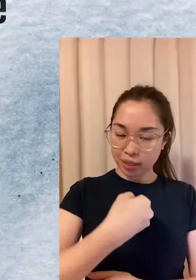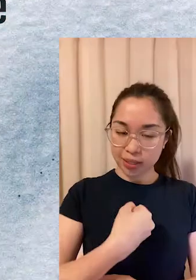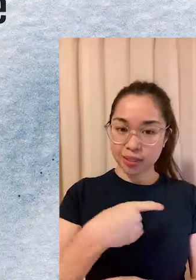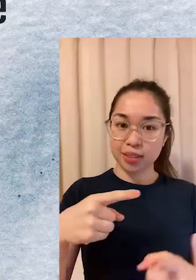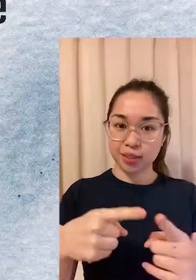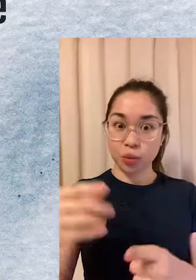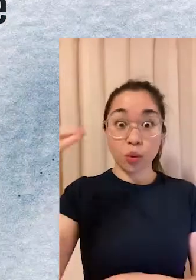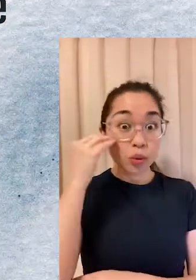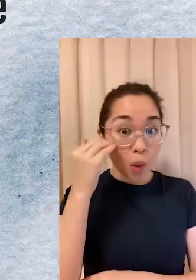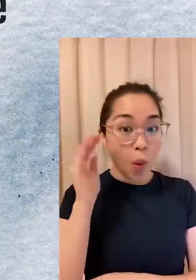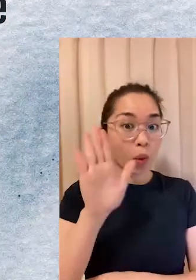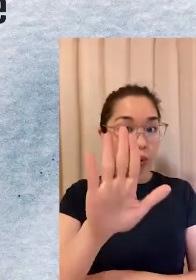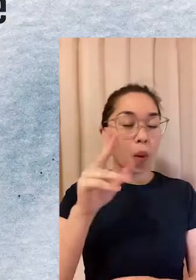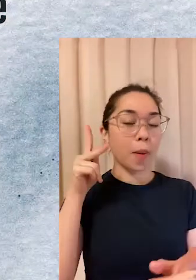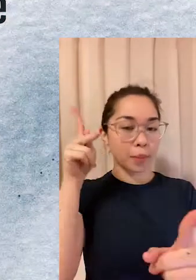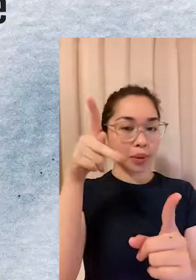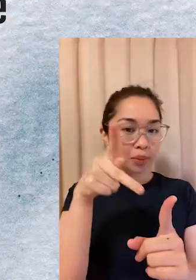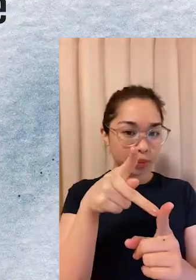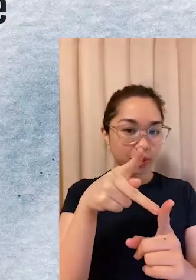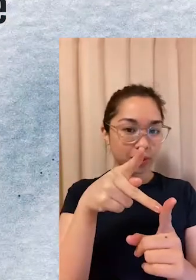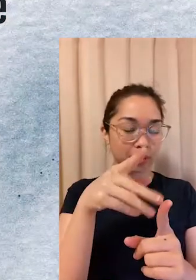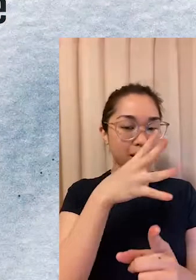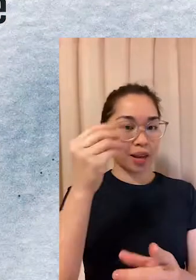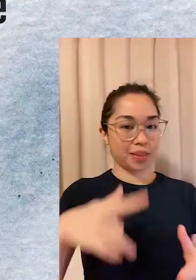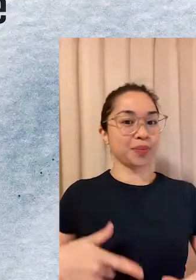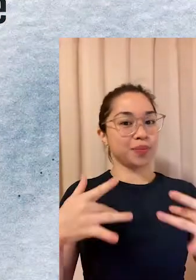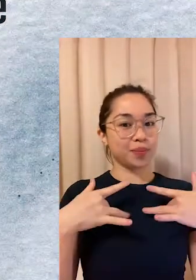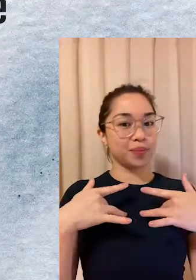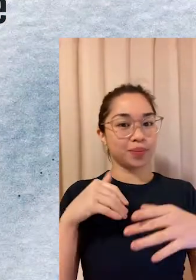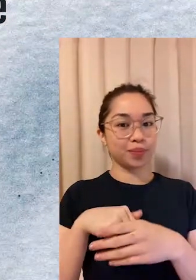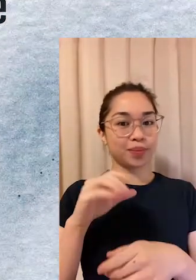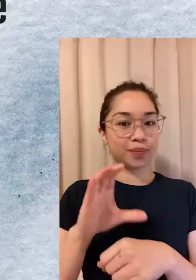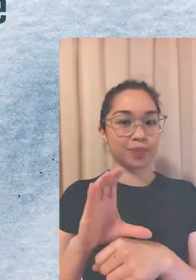your purpose and live it out at CCBC.